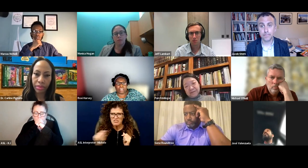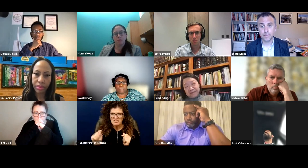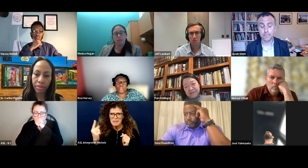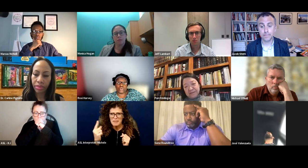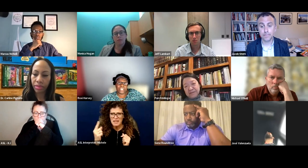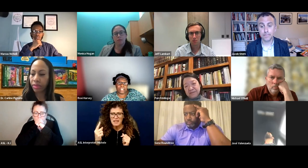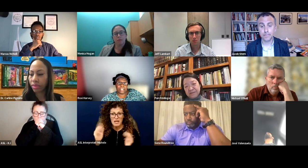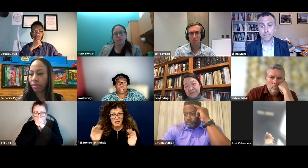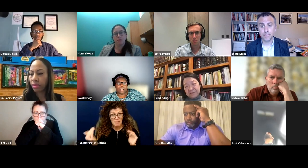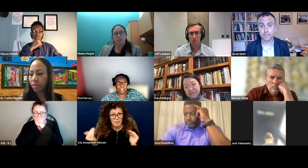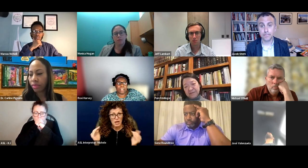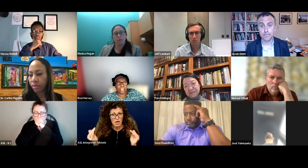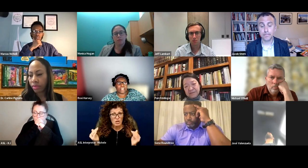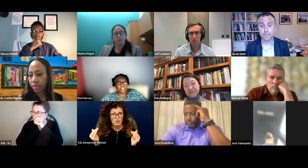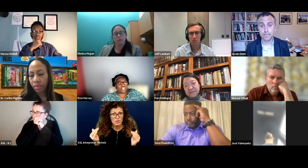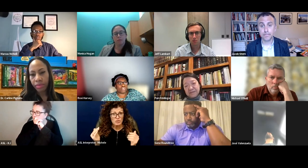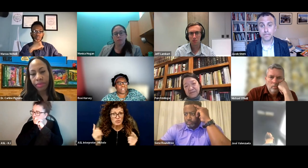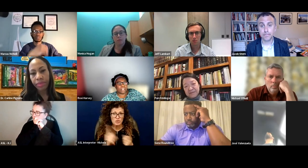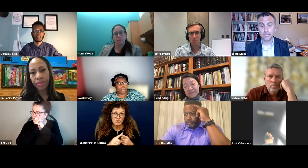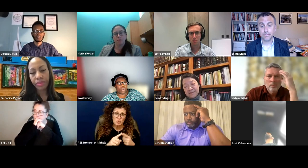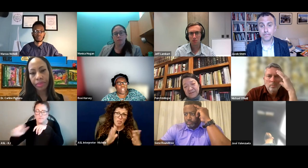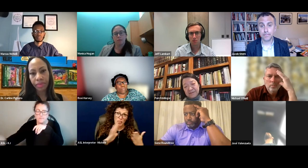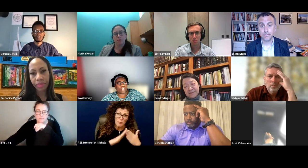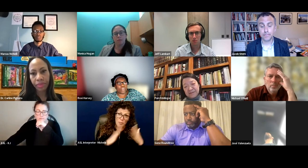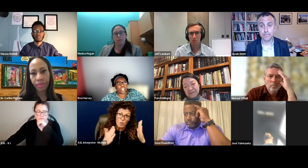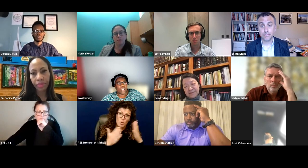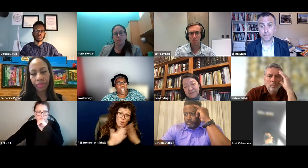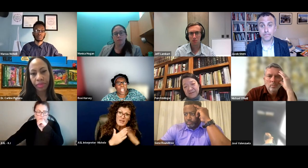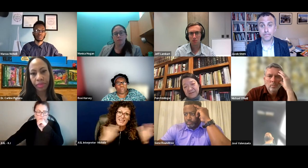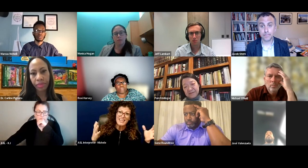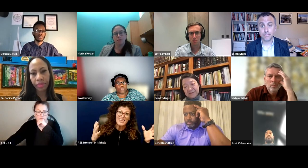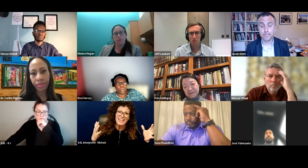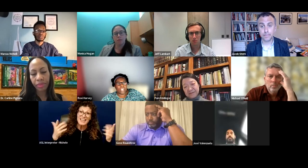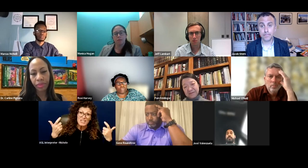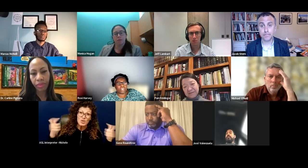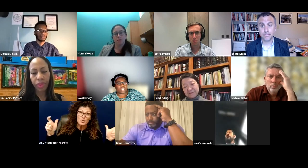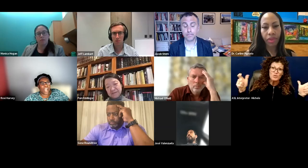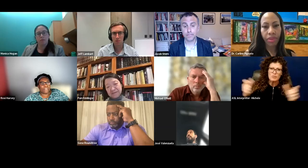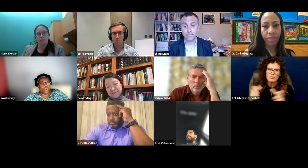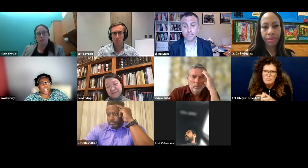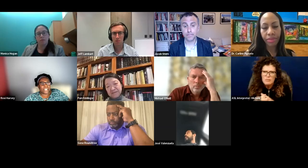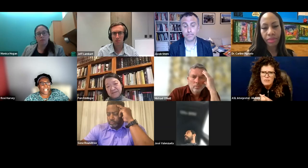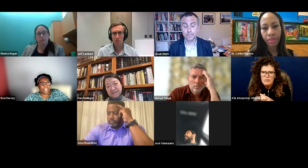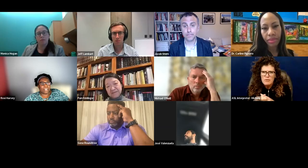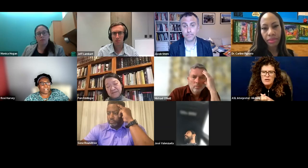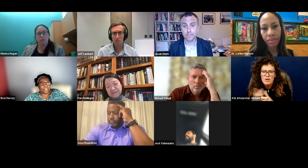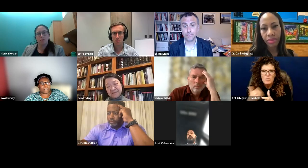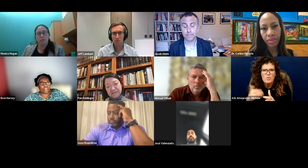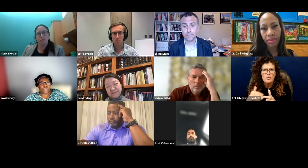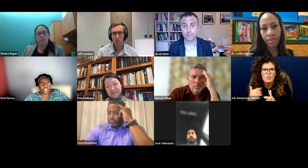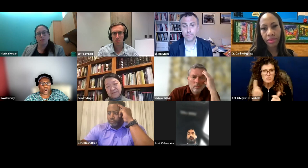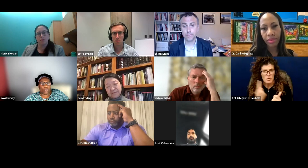then compared to the community, it is extremely low. And I'm wondering, at what point during